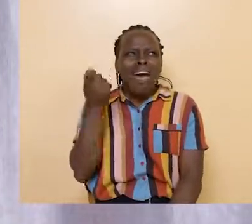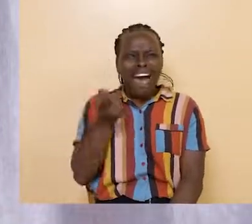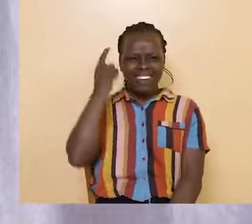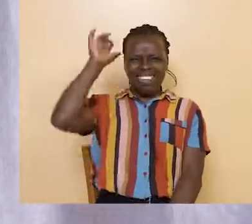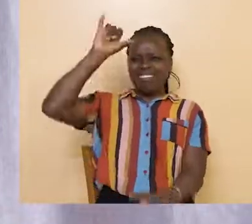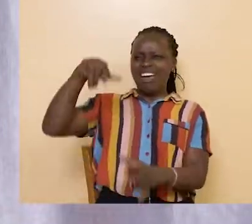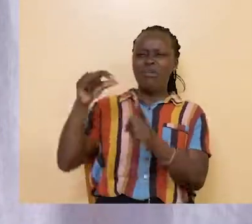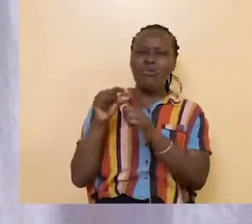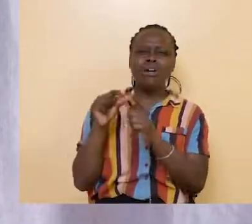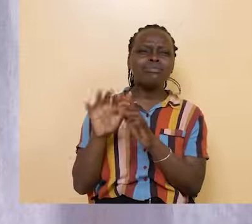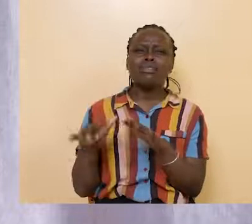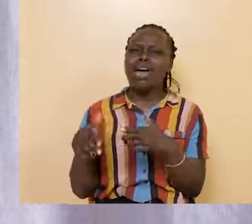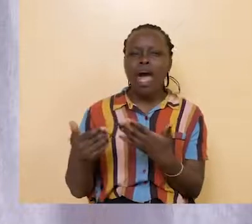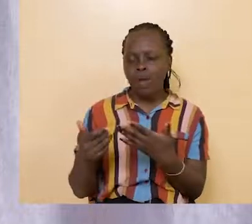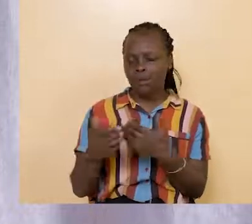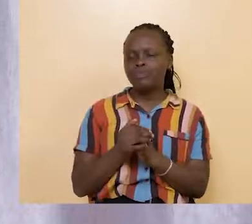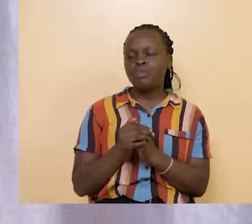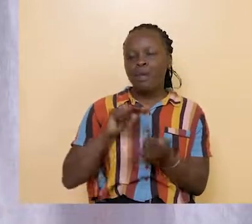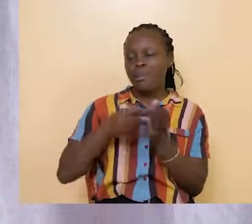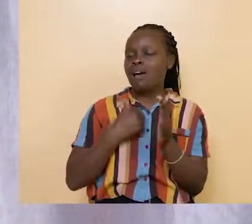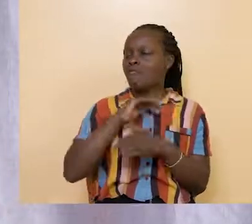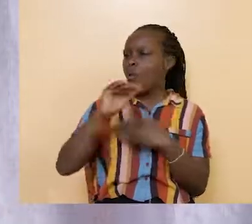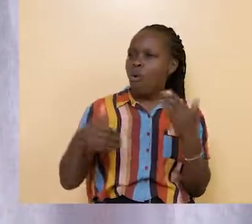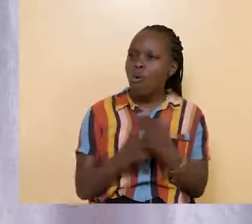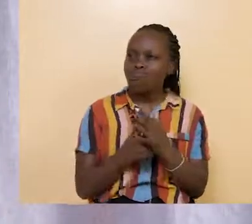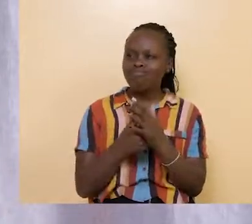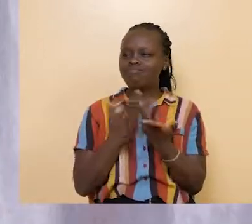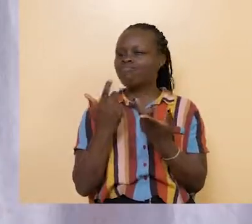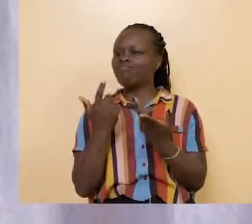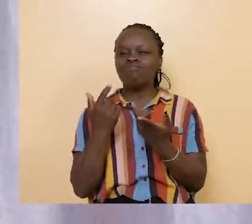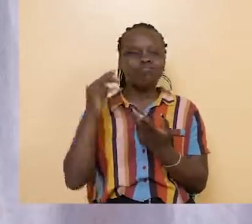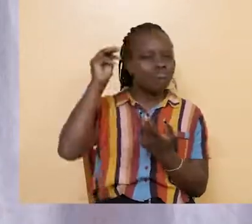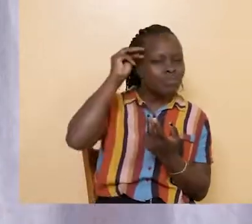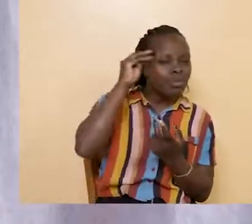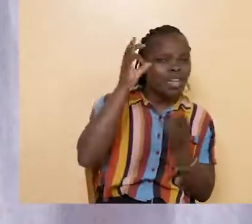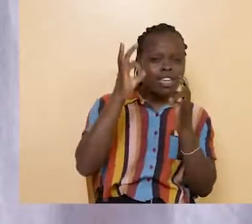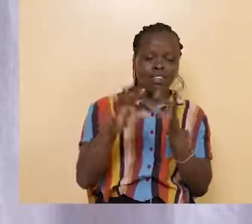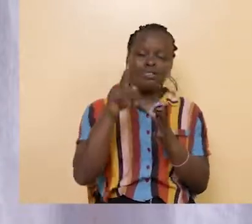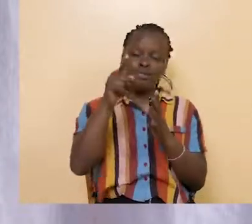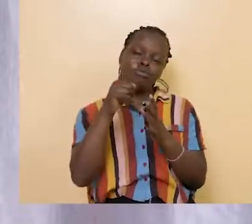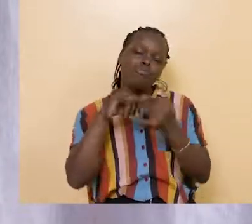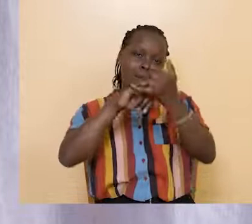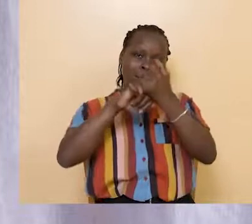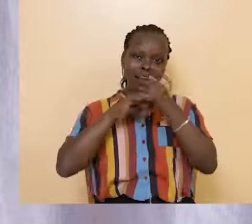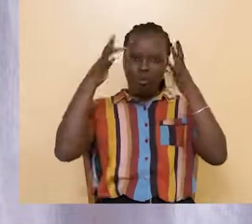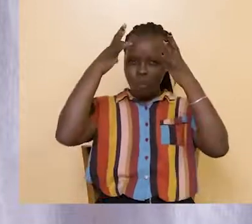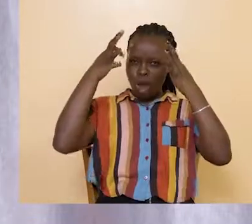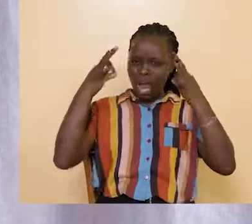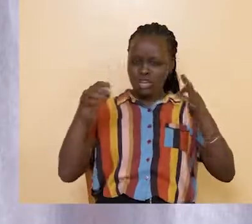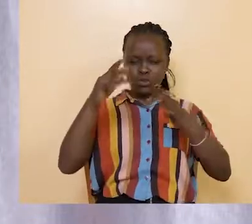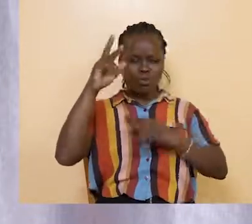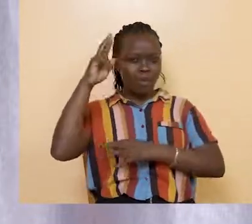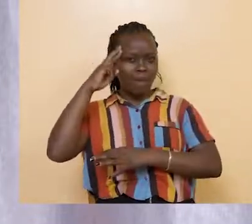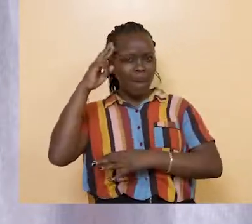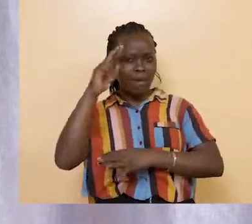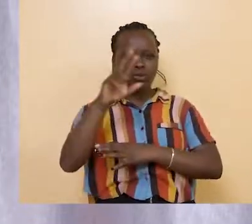and pronounce them well? And so we have all these memories. If you're married and you remember the day you stood on that podium and